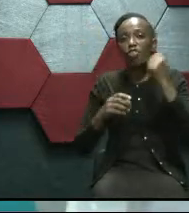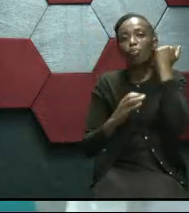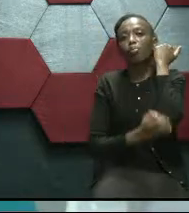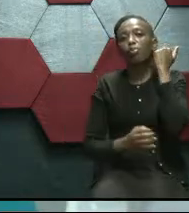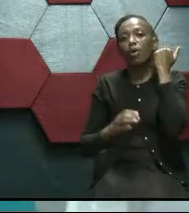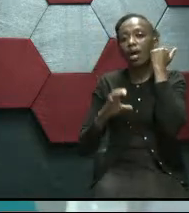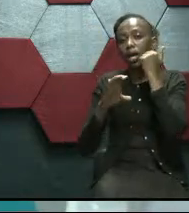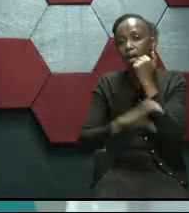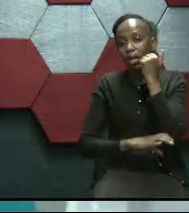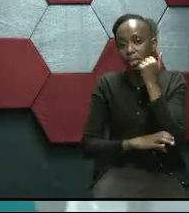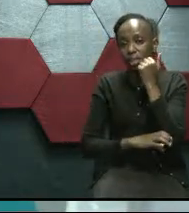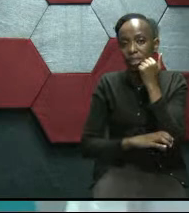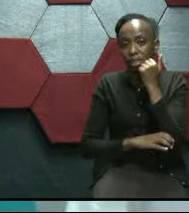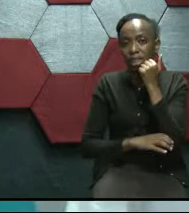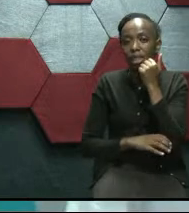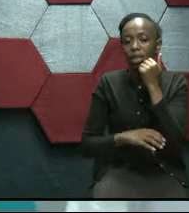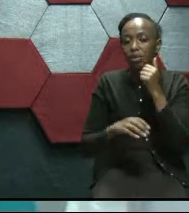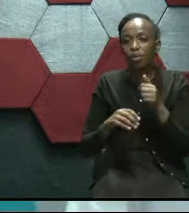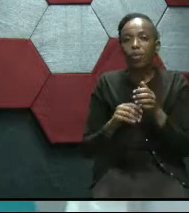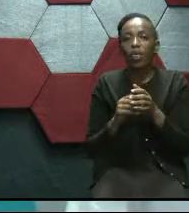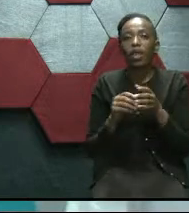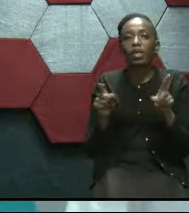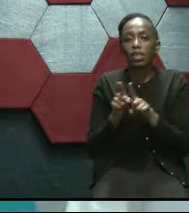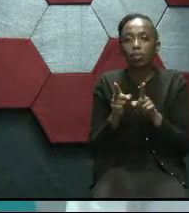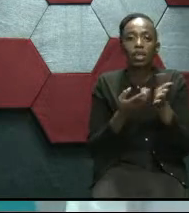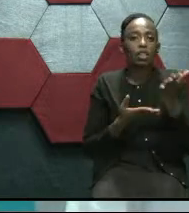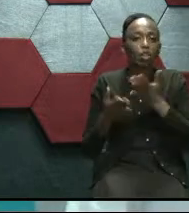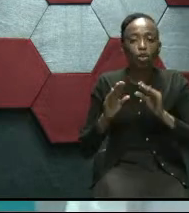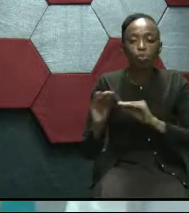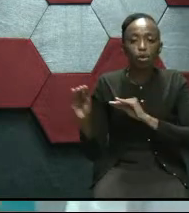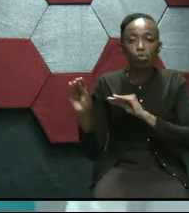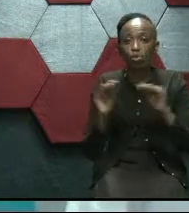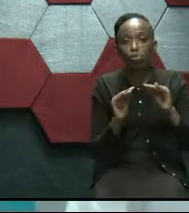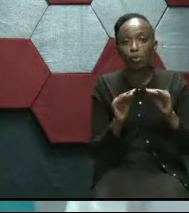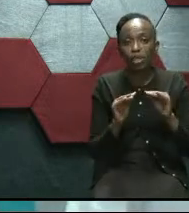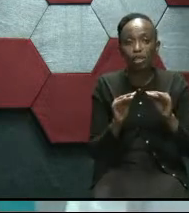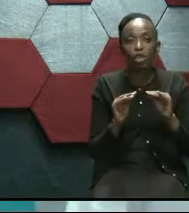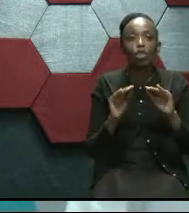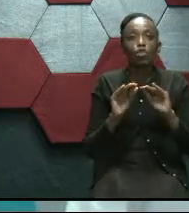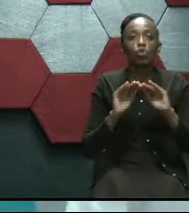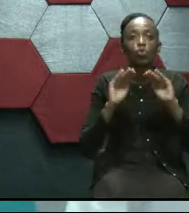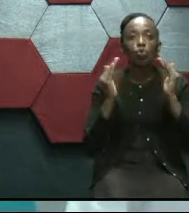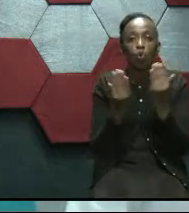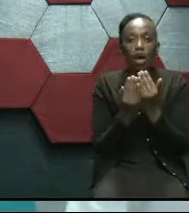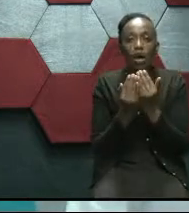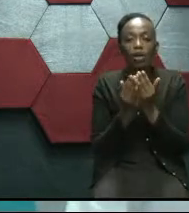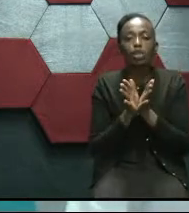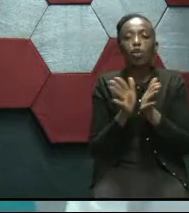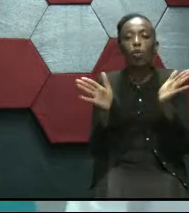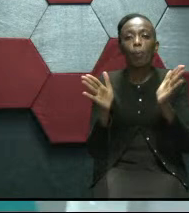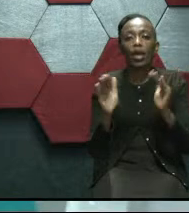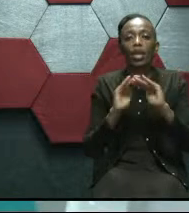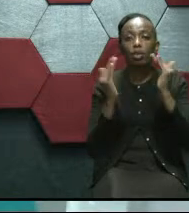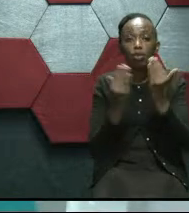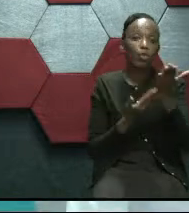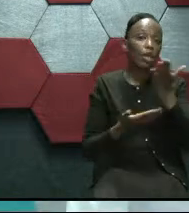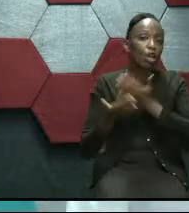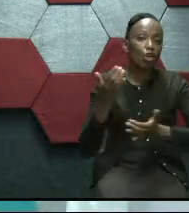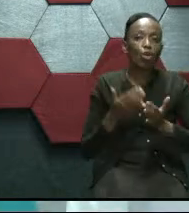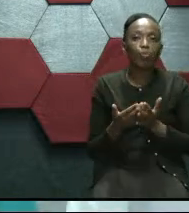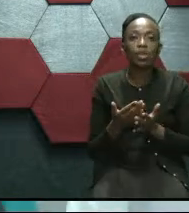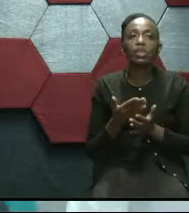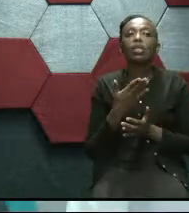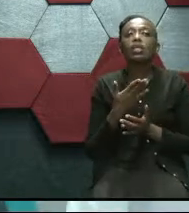country, suffering deep unemployment and economic migration, to one of the world's most open and globalized economies. I